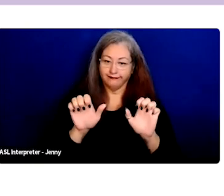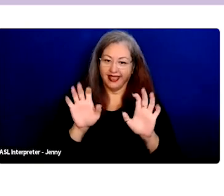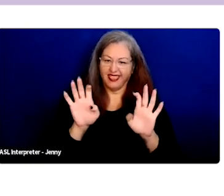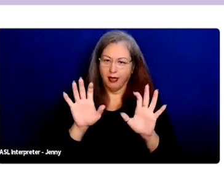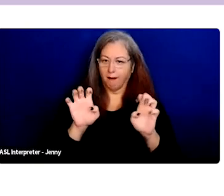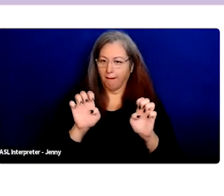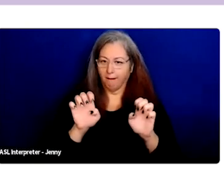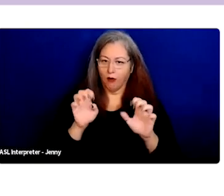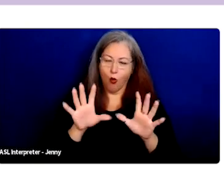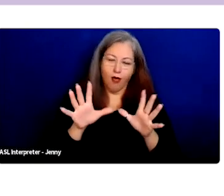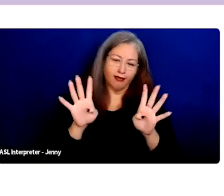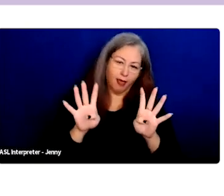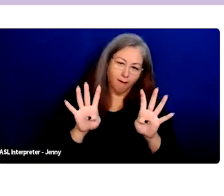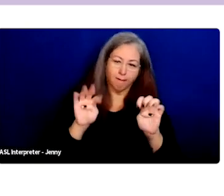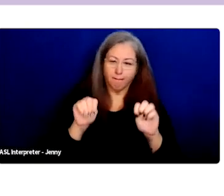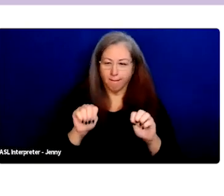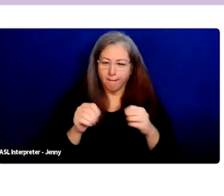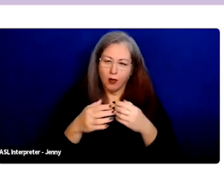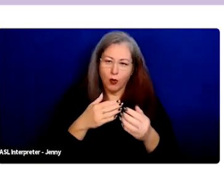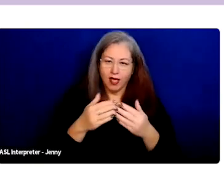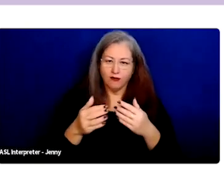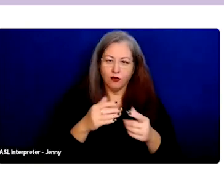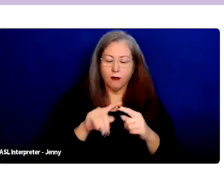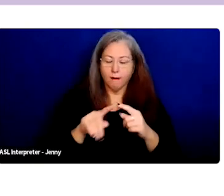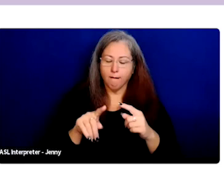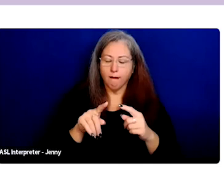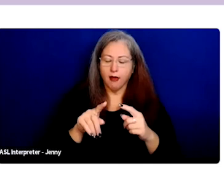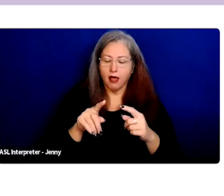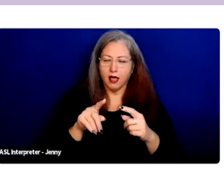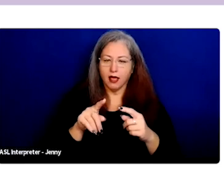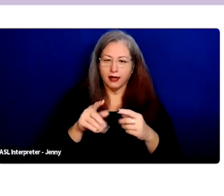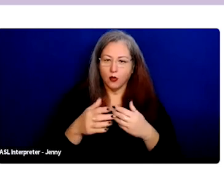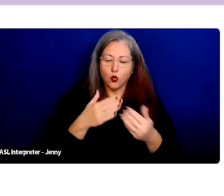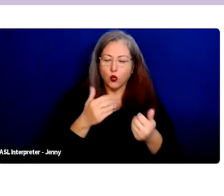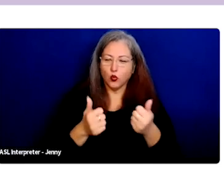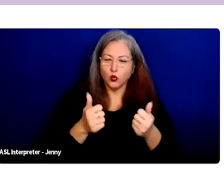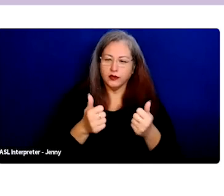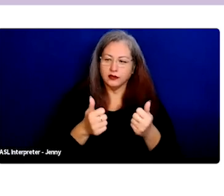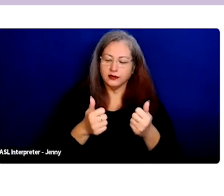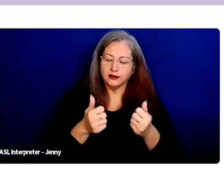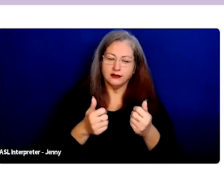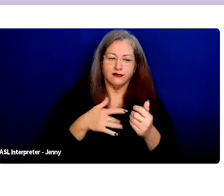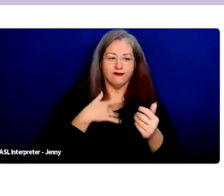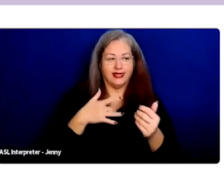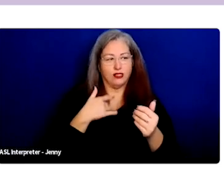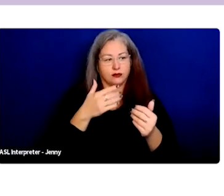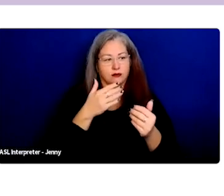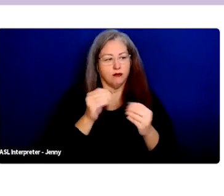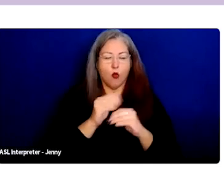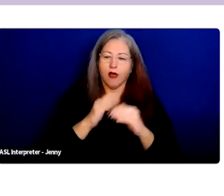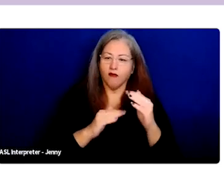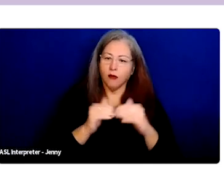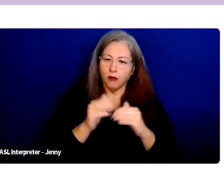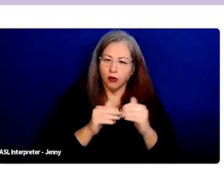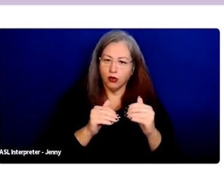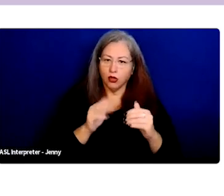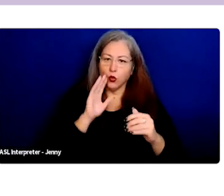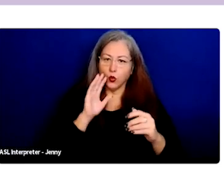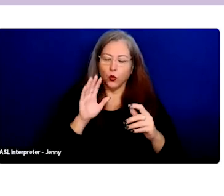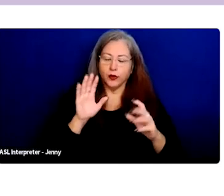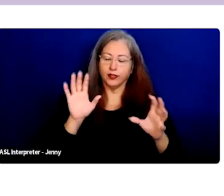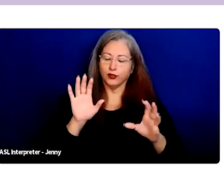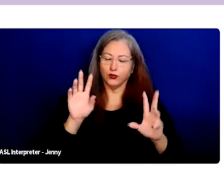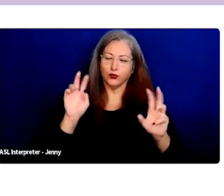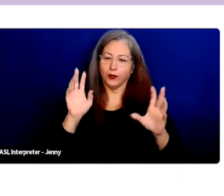or you can curl the thumb in and bring the fingers over them, whatever is available and feels good for you. And we're going to do these